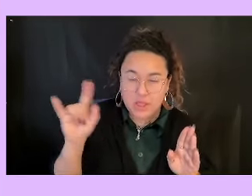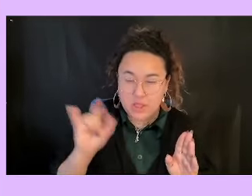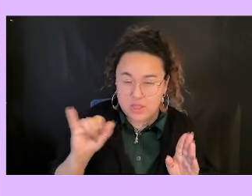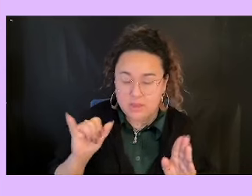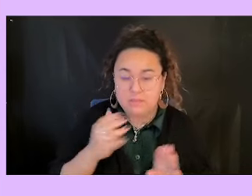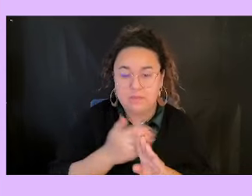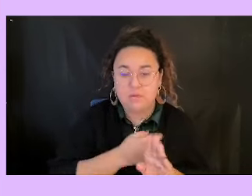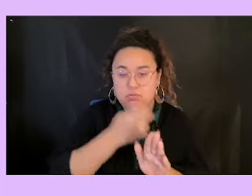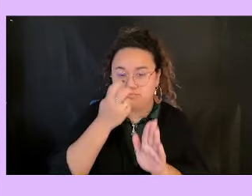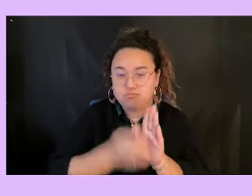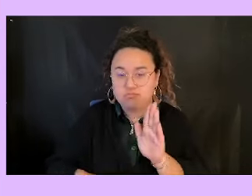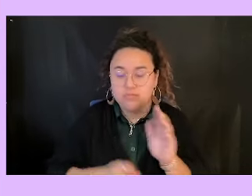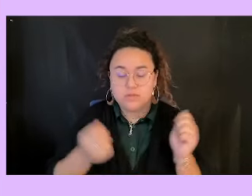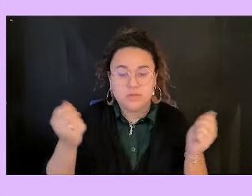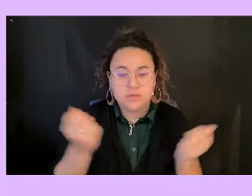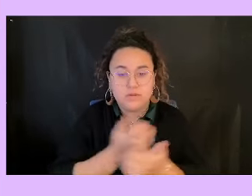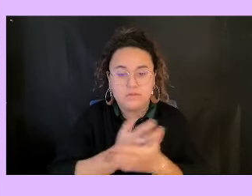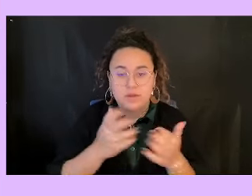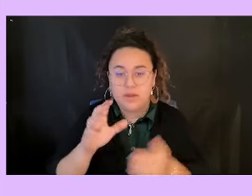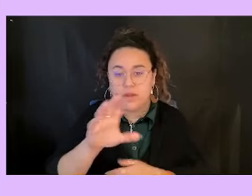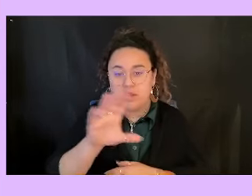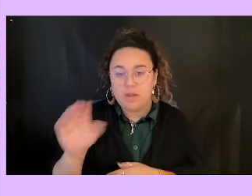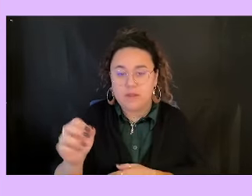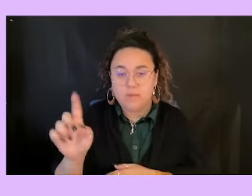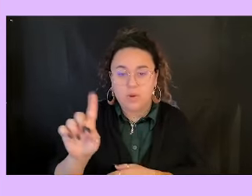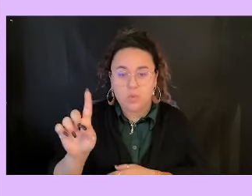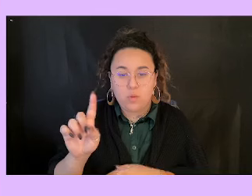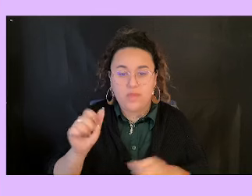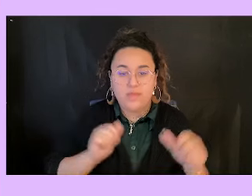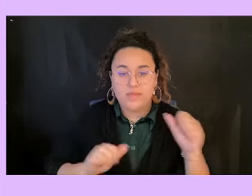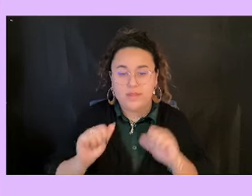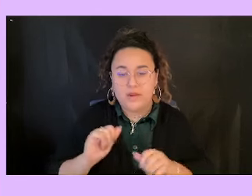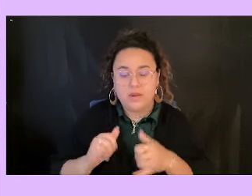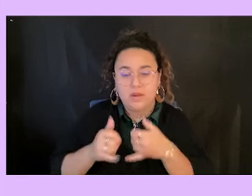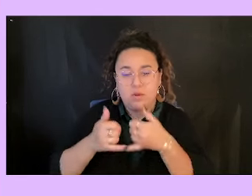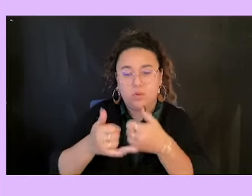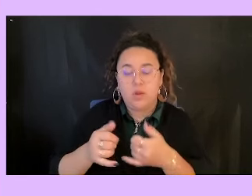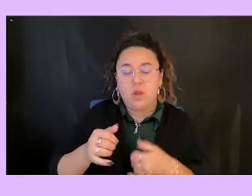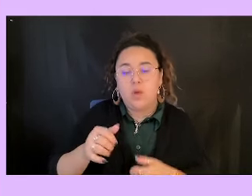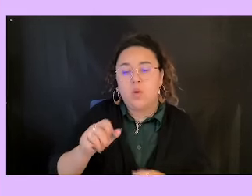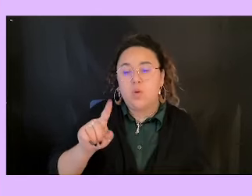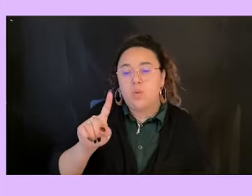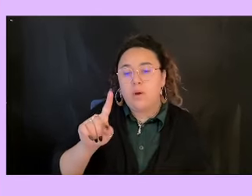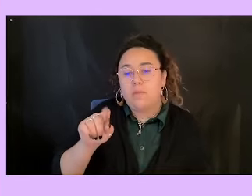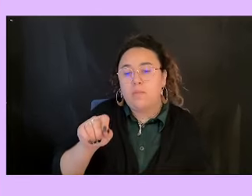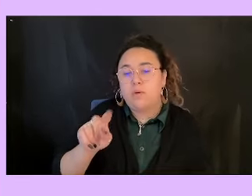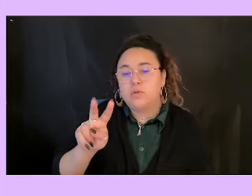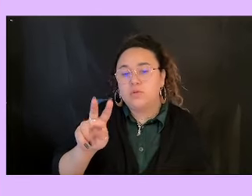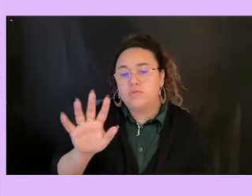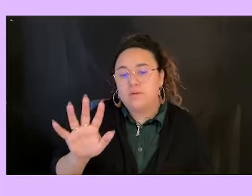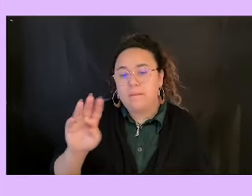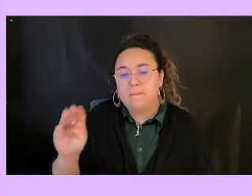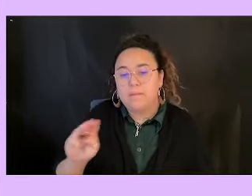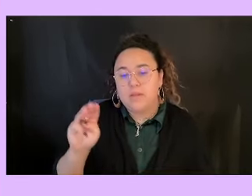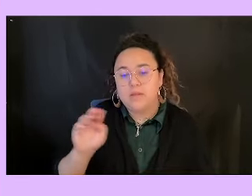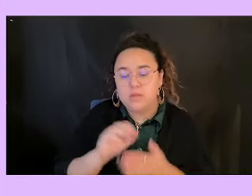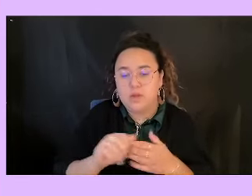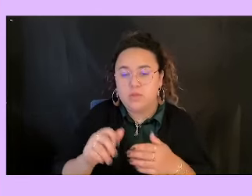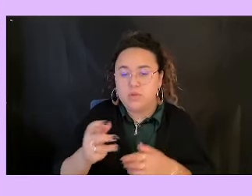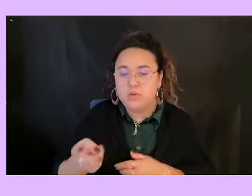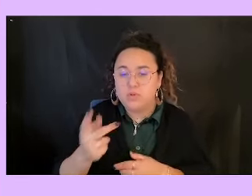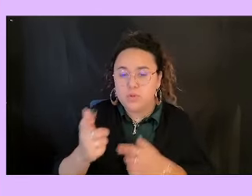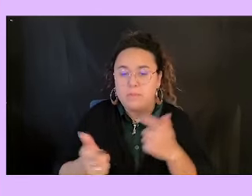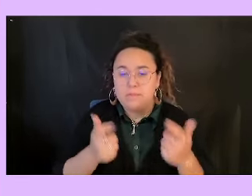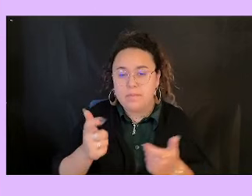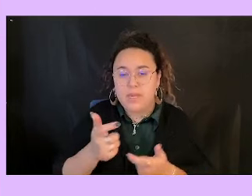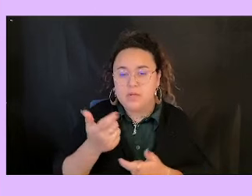it. So Company One Theater has been awarded $1.25 million through two major grants to support